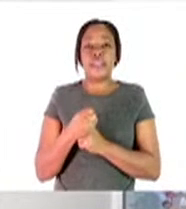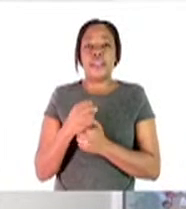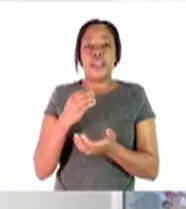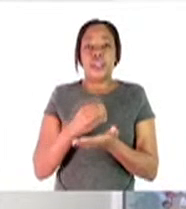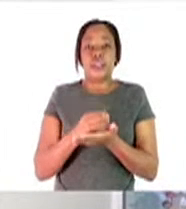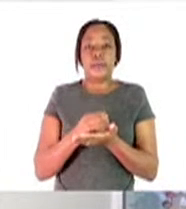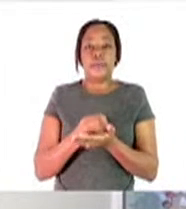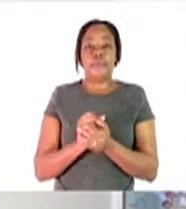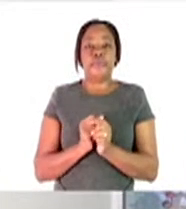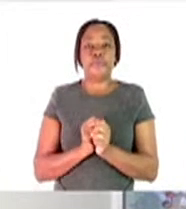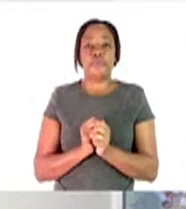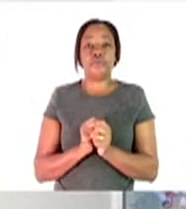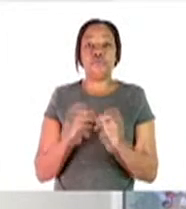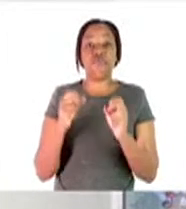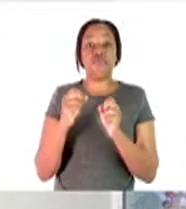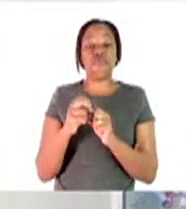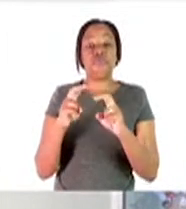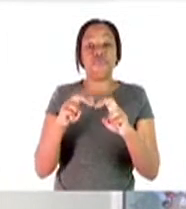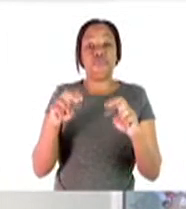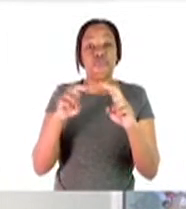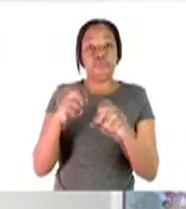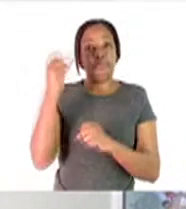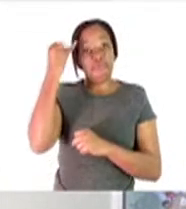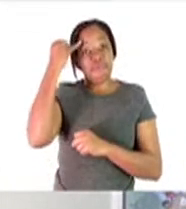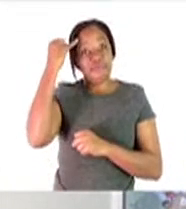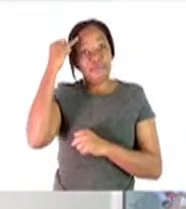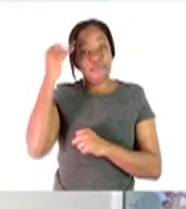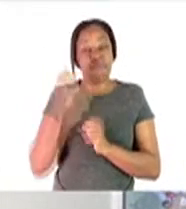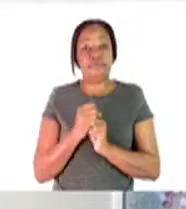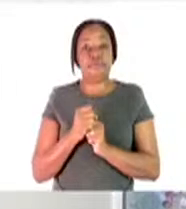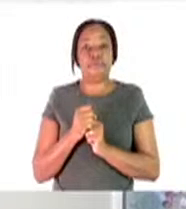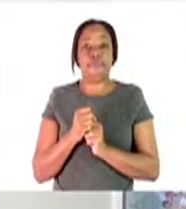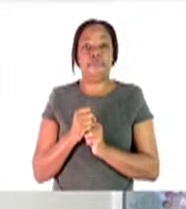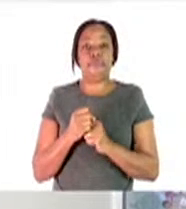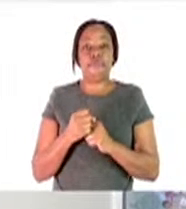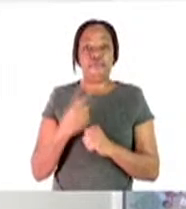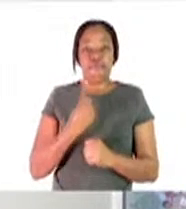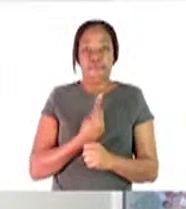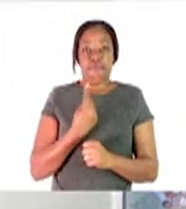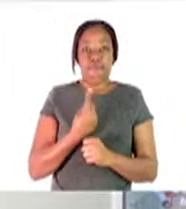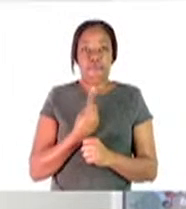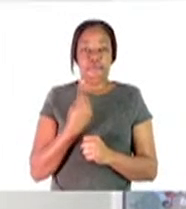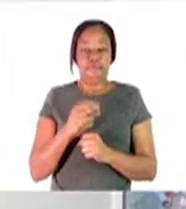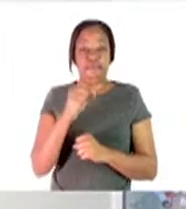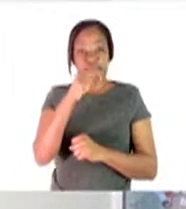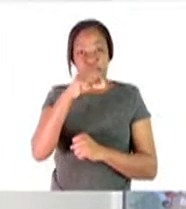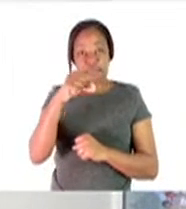letters. That is what we mean on that page. Okay, grade 2s, enjoy writing your words.